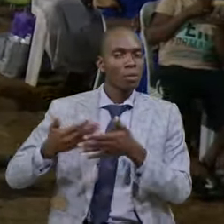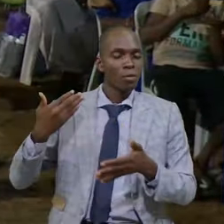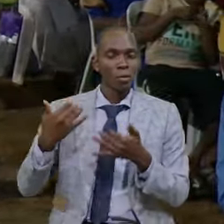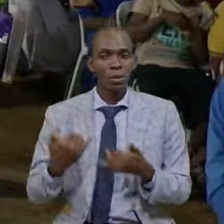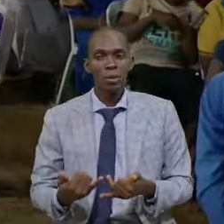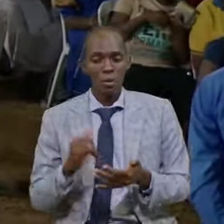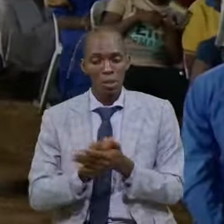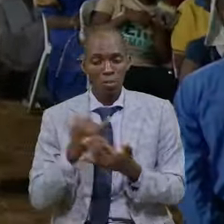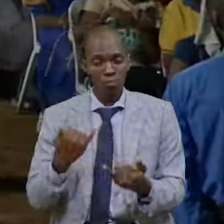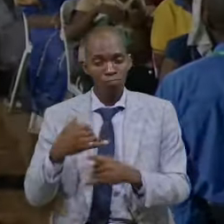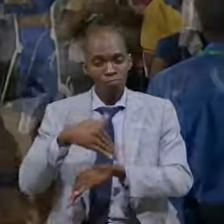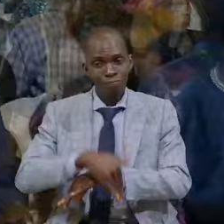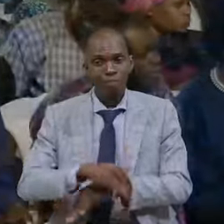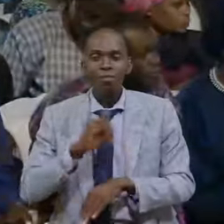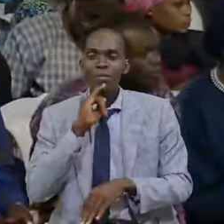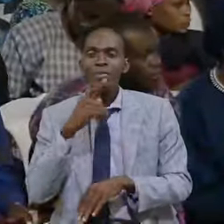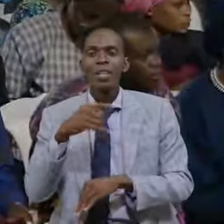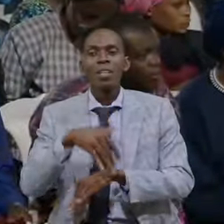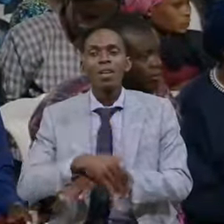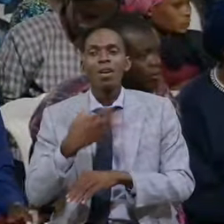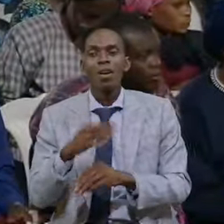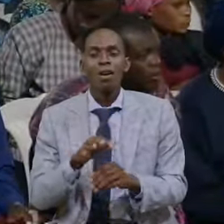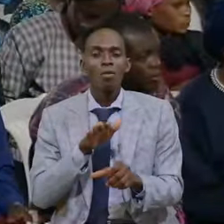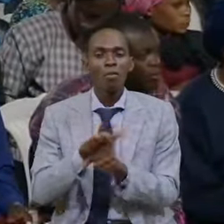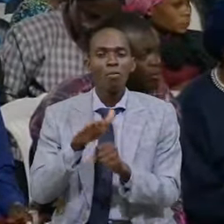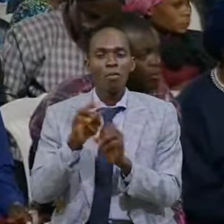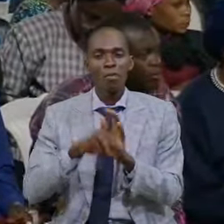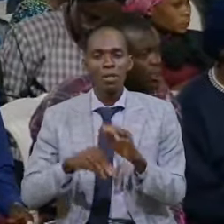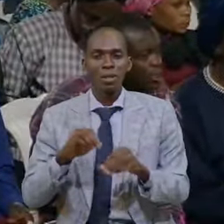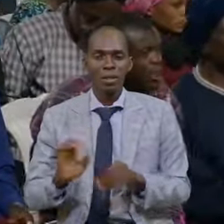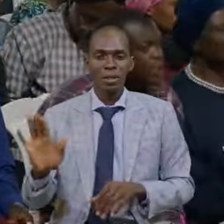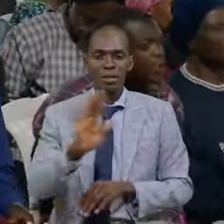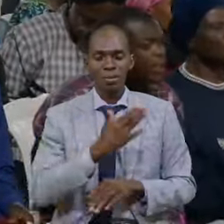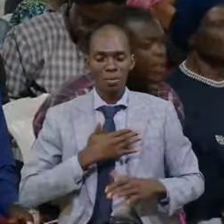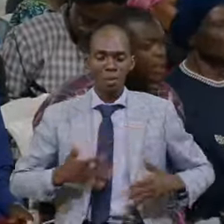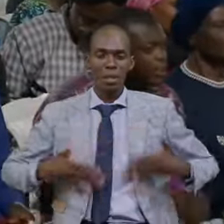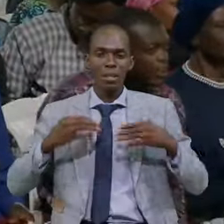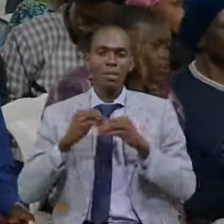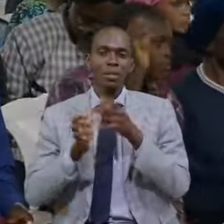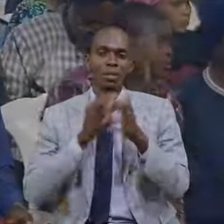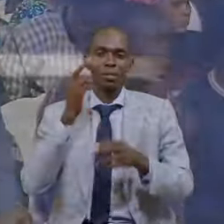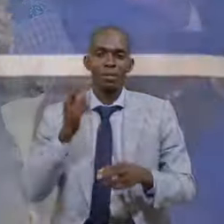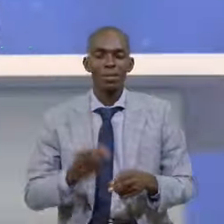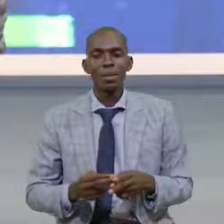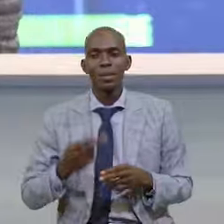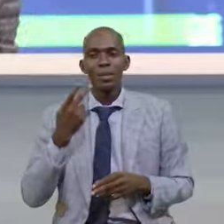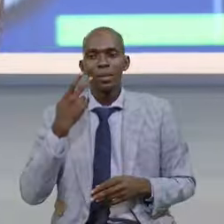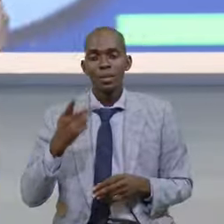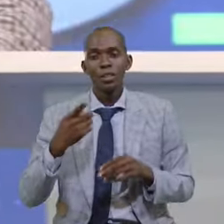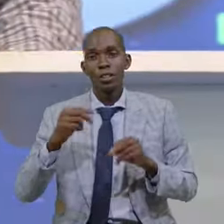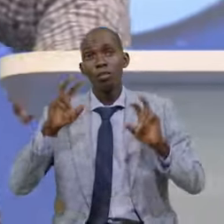is the night of fulfillment in our lives in Jesus' name. We're looking at the